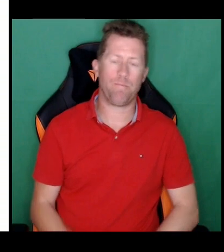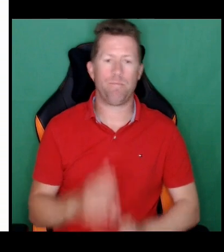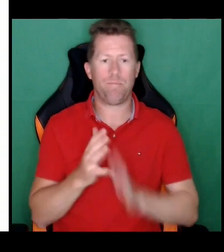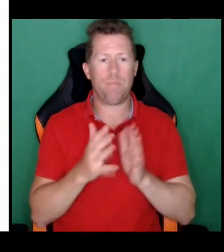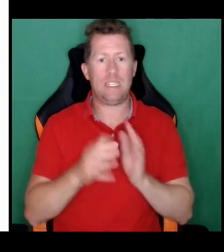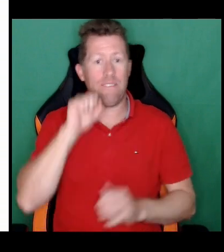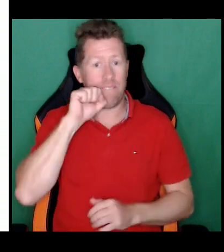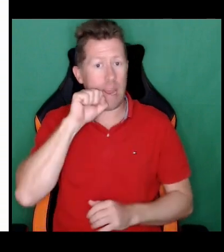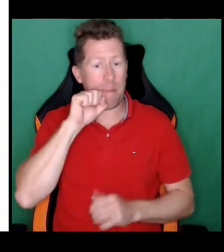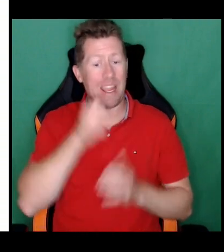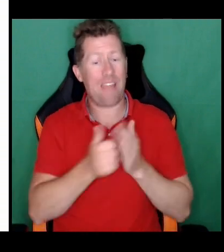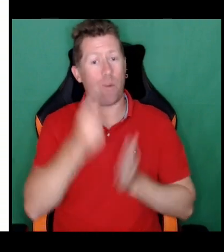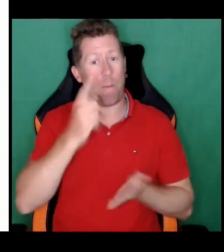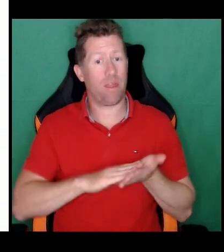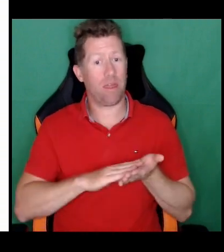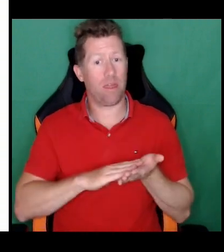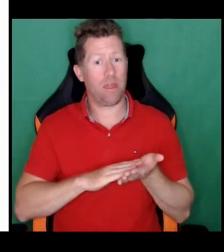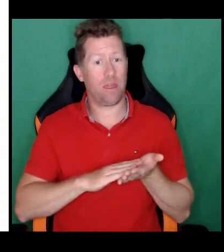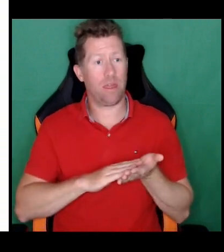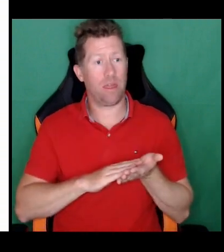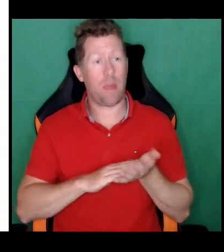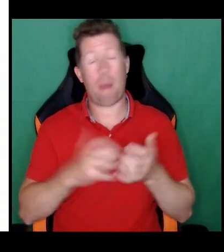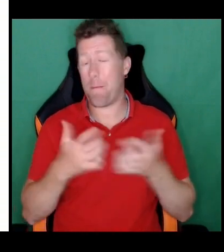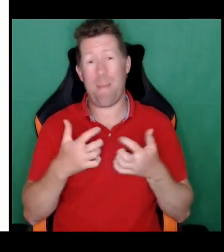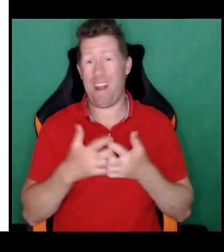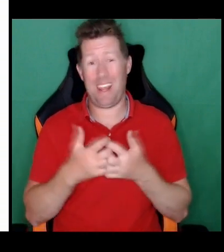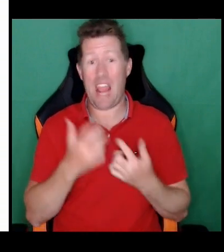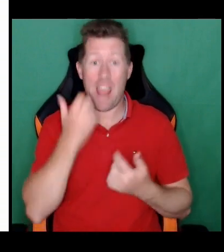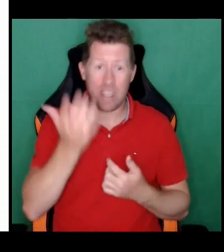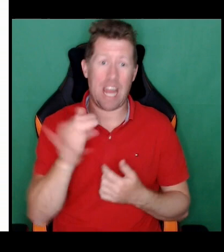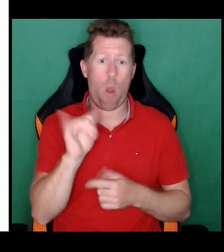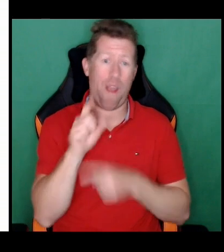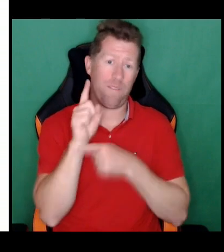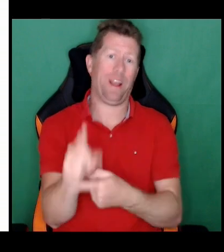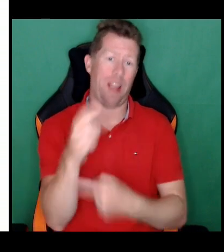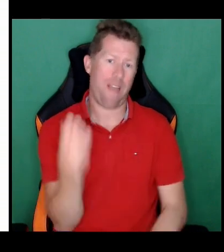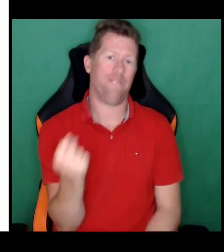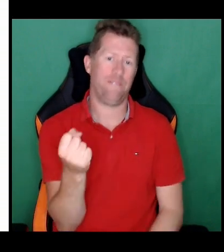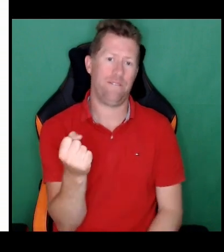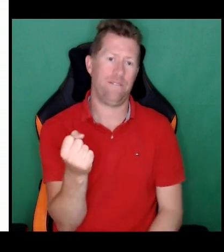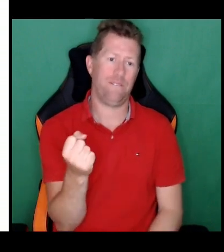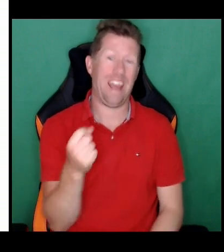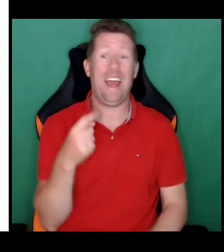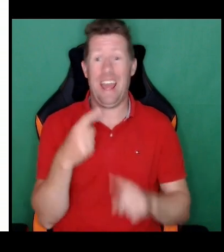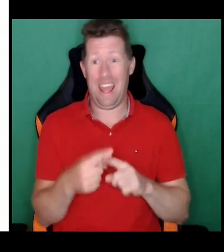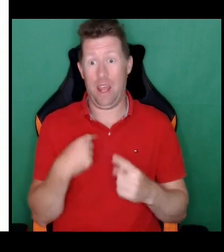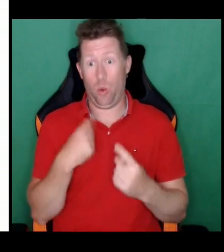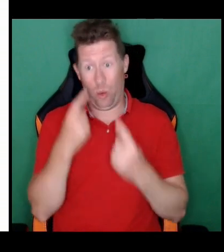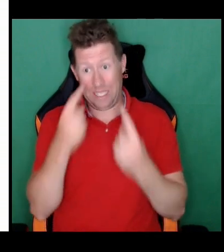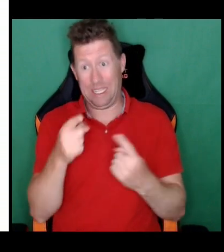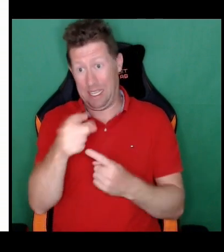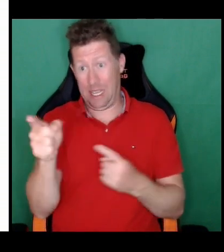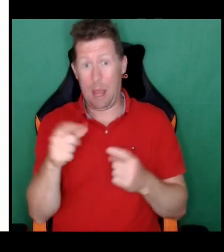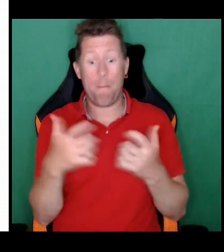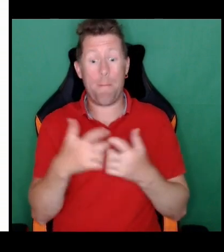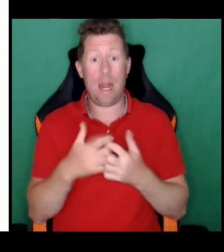least monthly, but many are vaping weekly or daily. And importantly, now we see many own their own